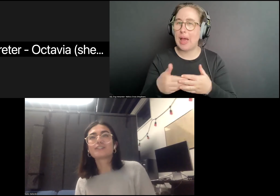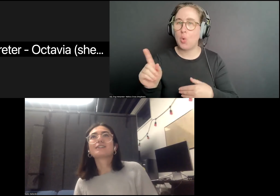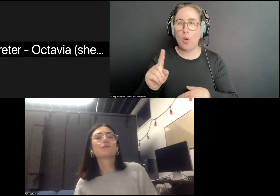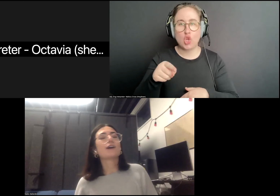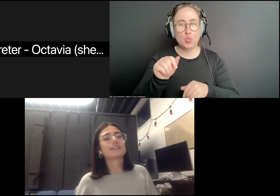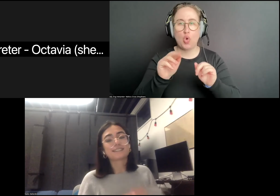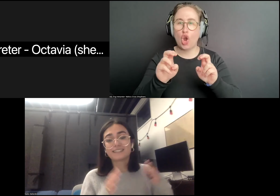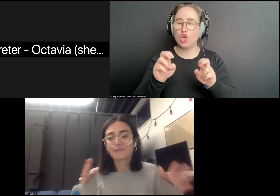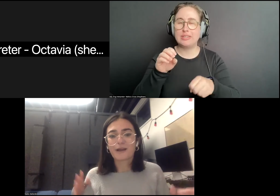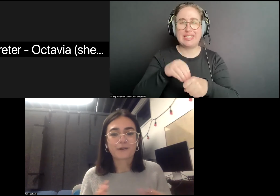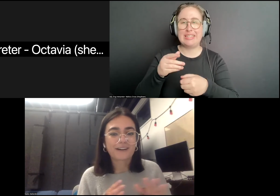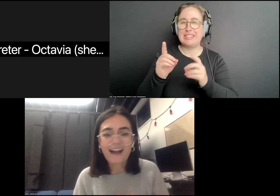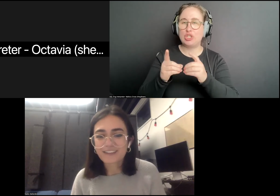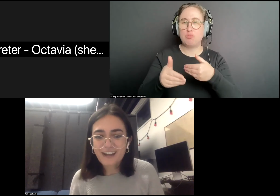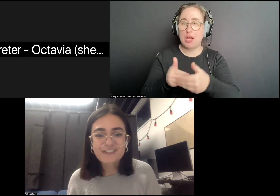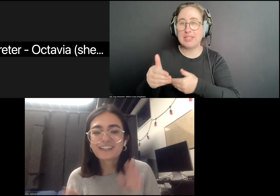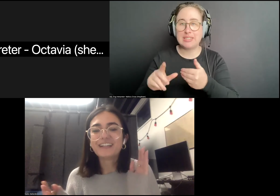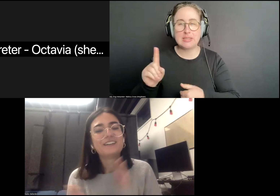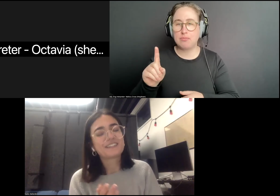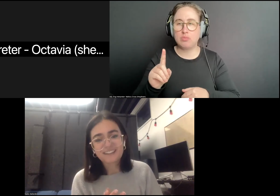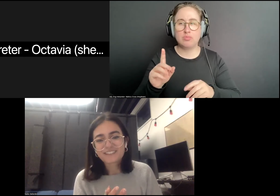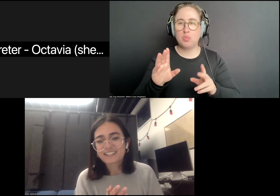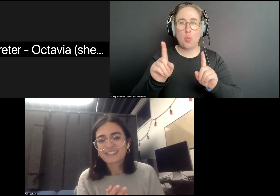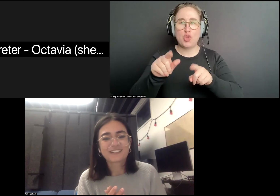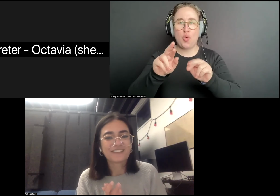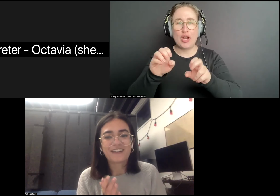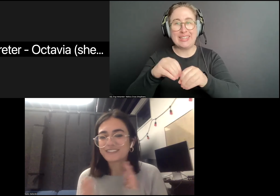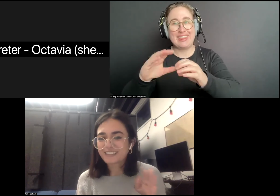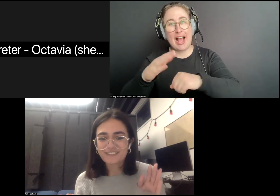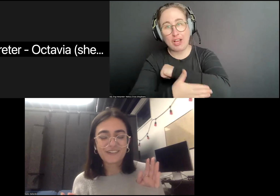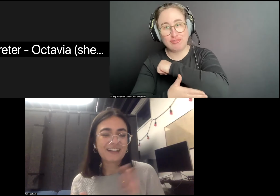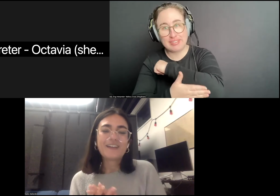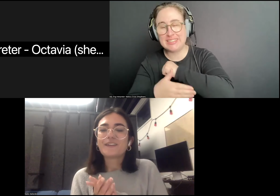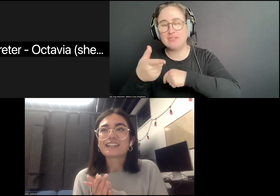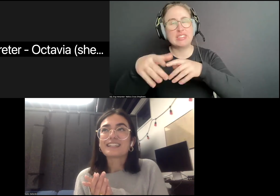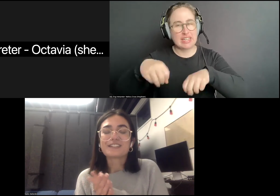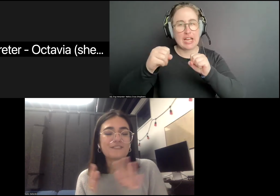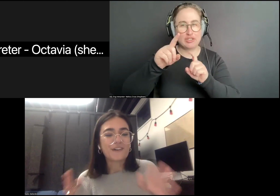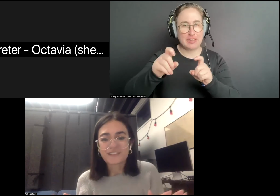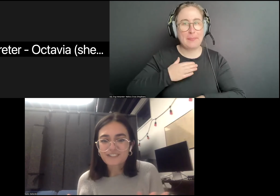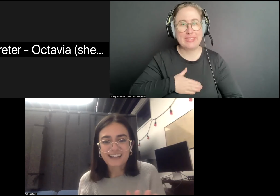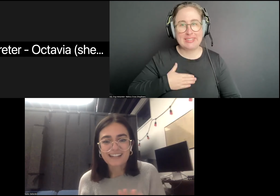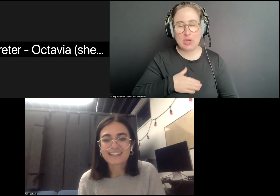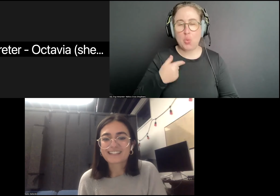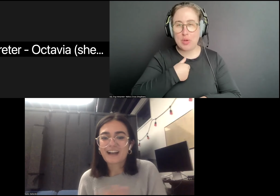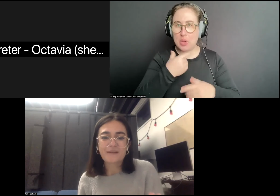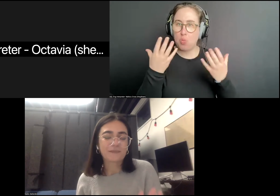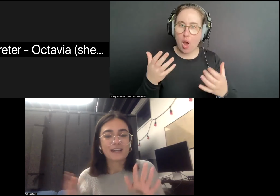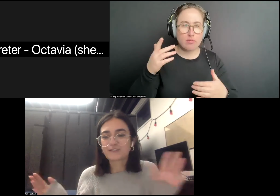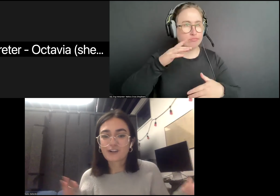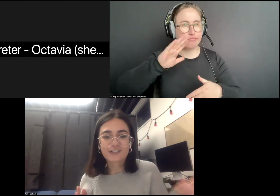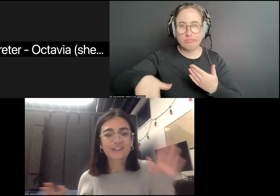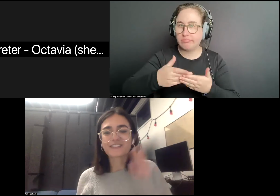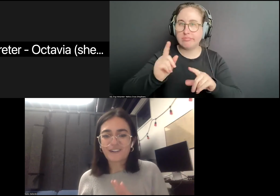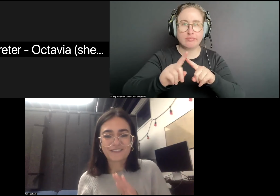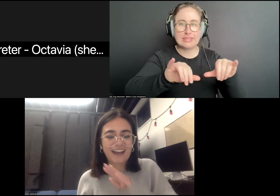in the digitization process. It doesn't matter where you're at in the country. You can definitely take the survey. We're looking for organizations of all different sizes